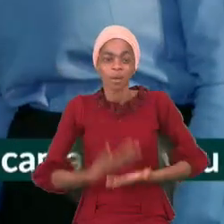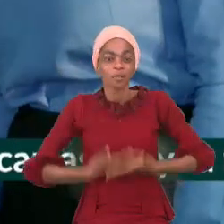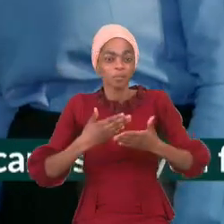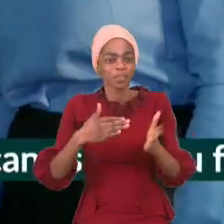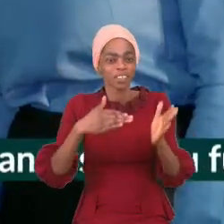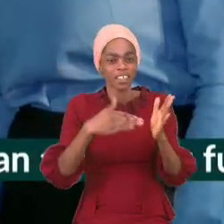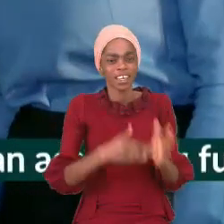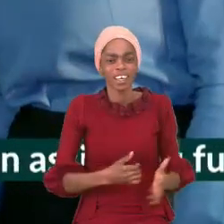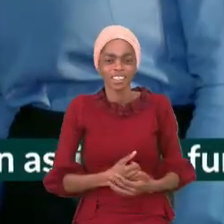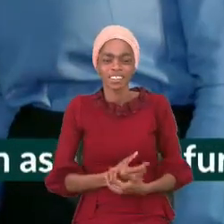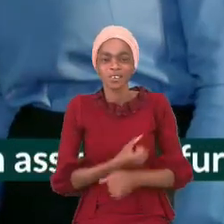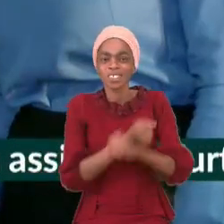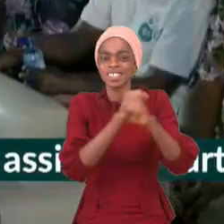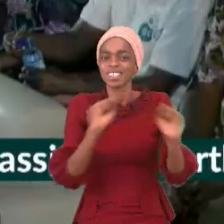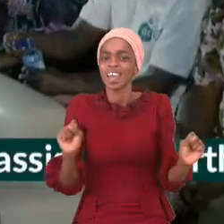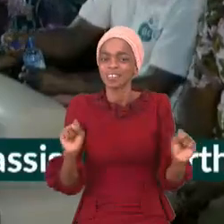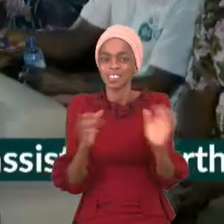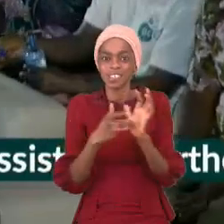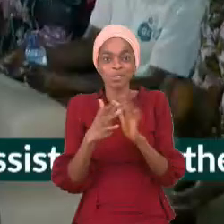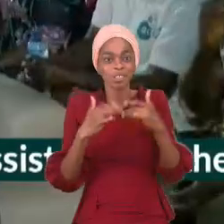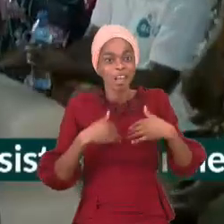Please give your correct details.